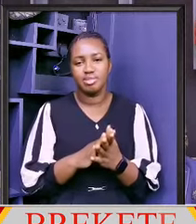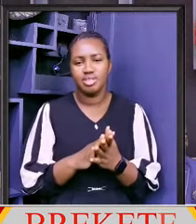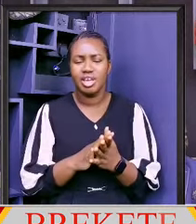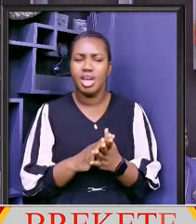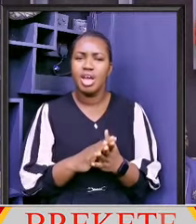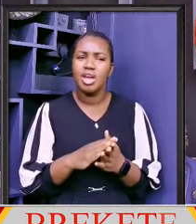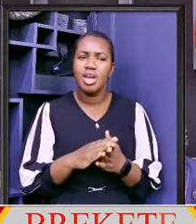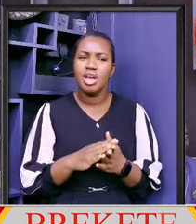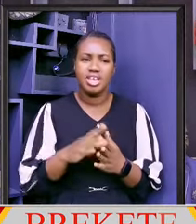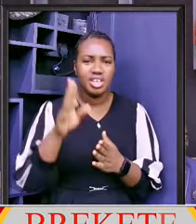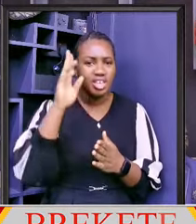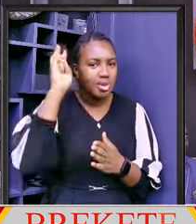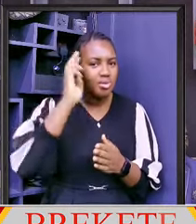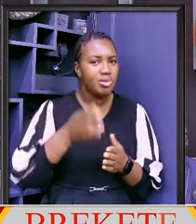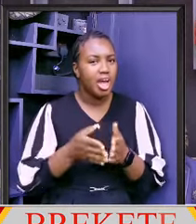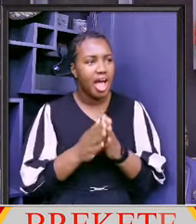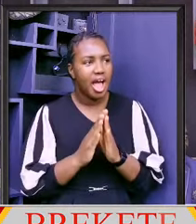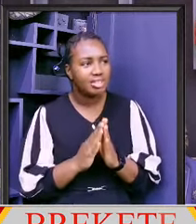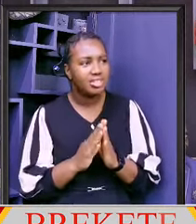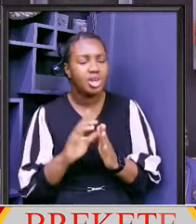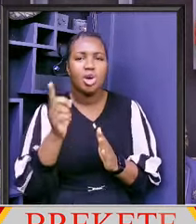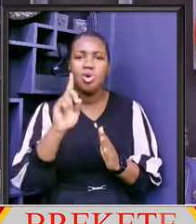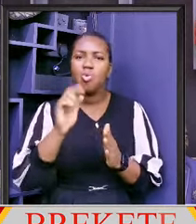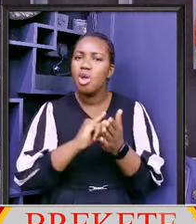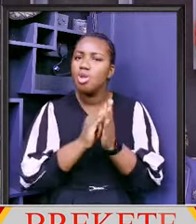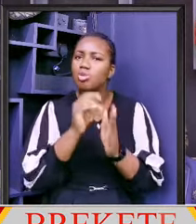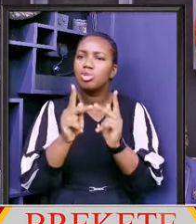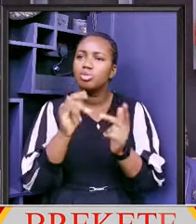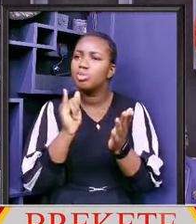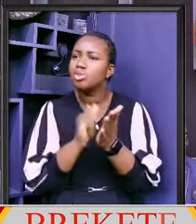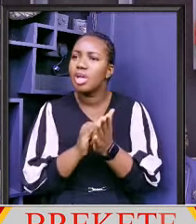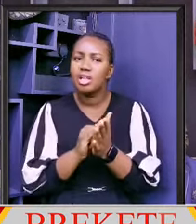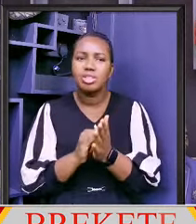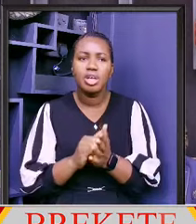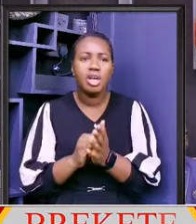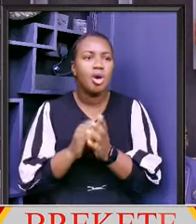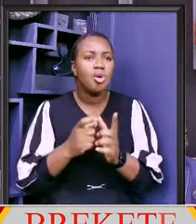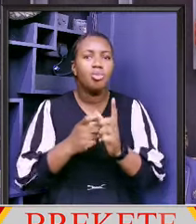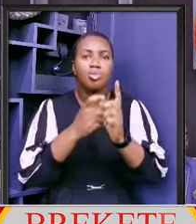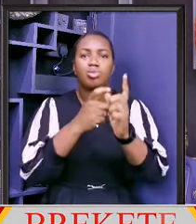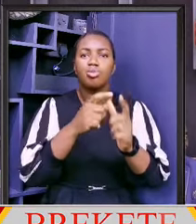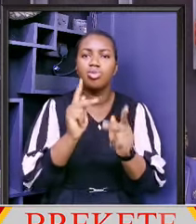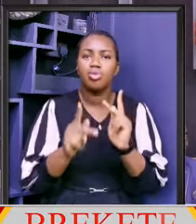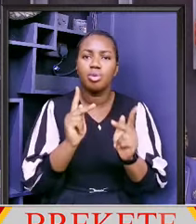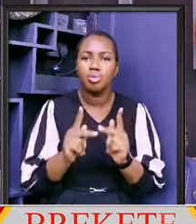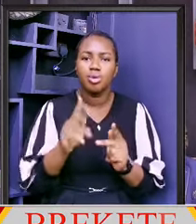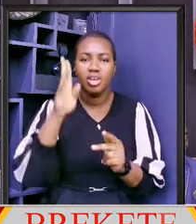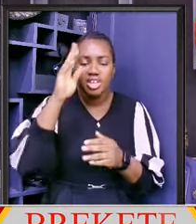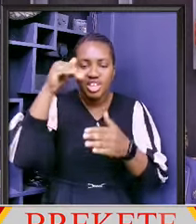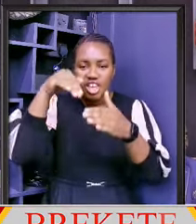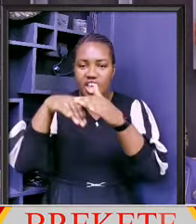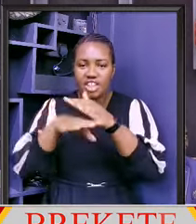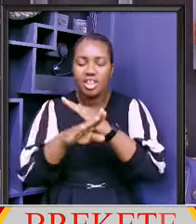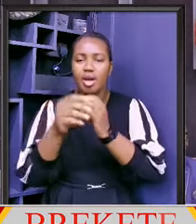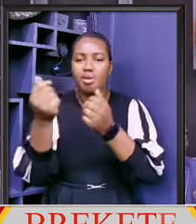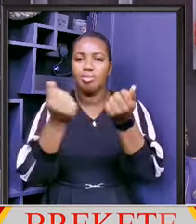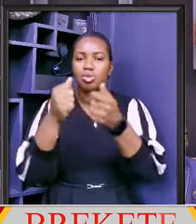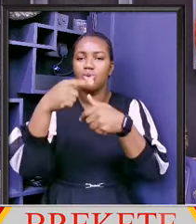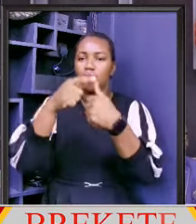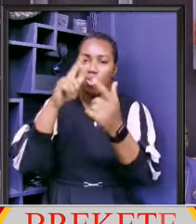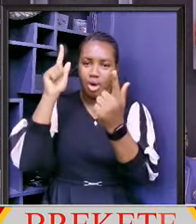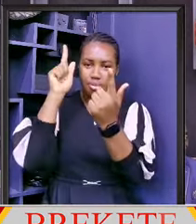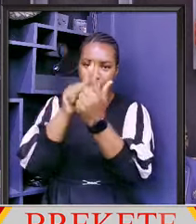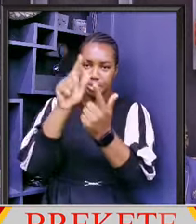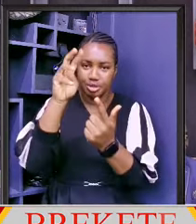He can't, now he can't, they ask, where are those people where they pursue people? They say they for so area. He climb up to go meet them there. See